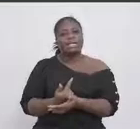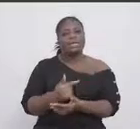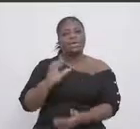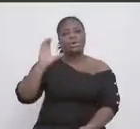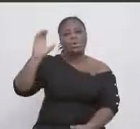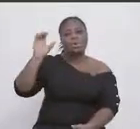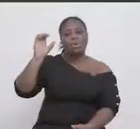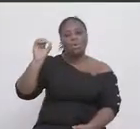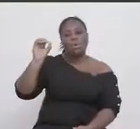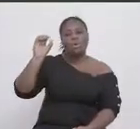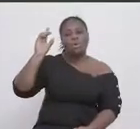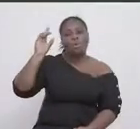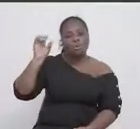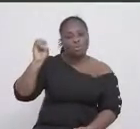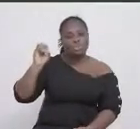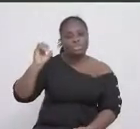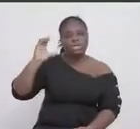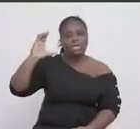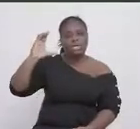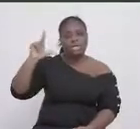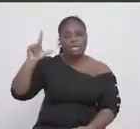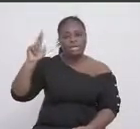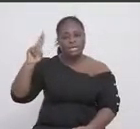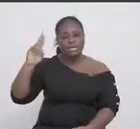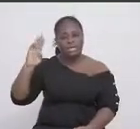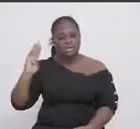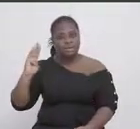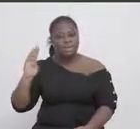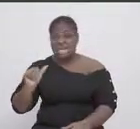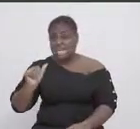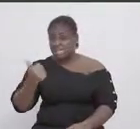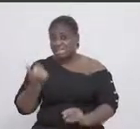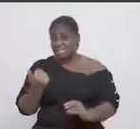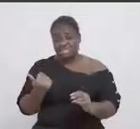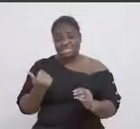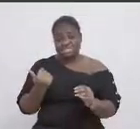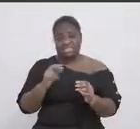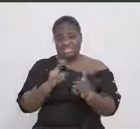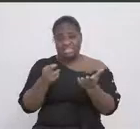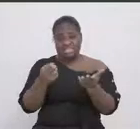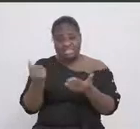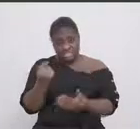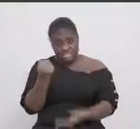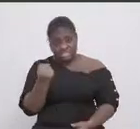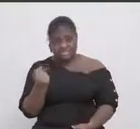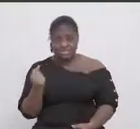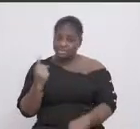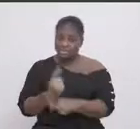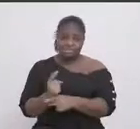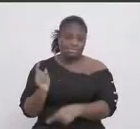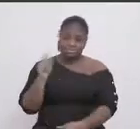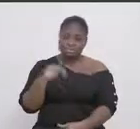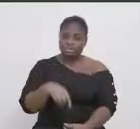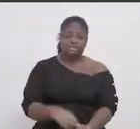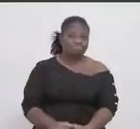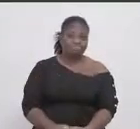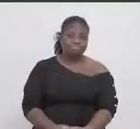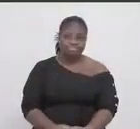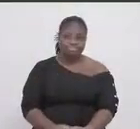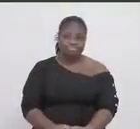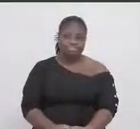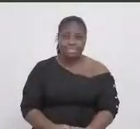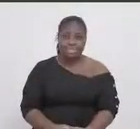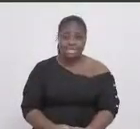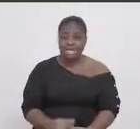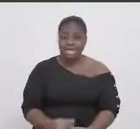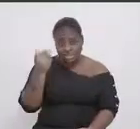ghanacodeclub.org. You register, and then any Saturday you want to, you just walk in, and then we start. I'm sure people will